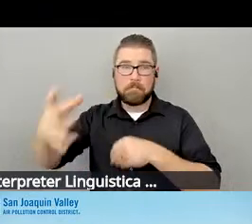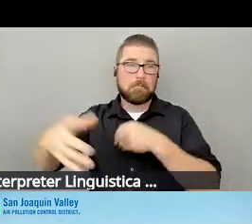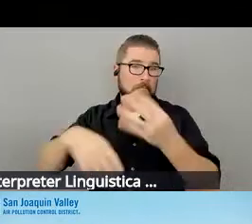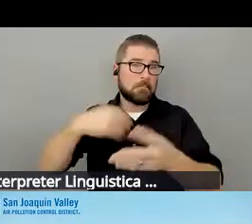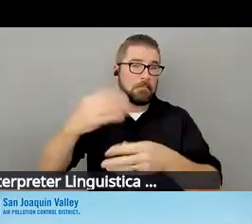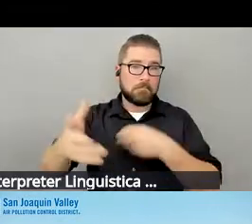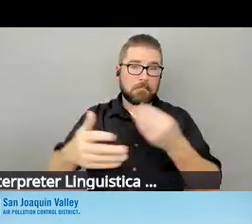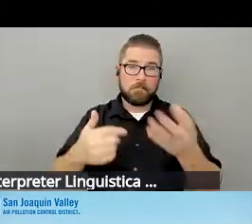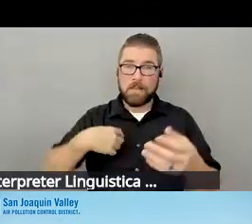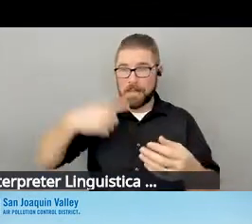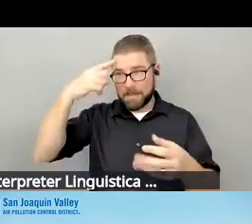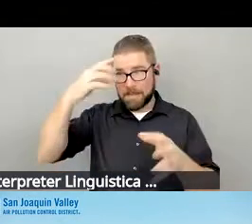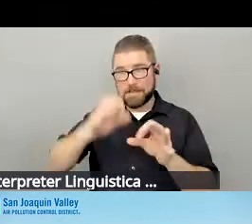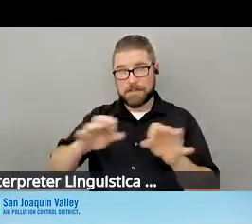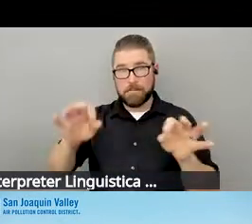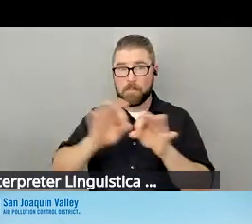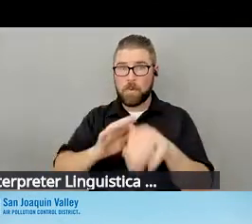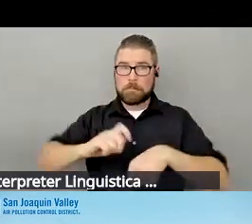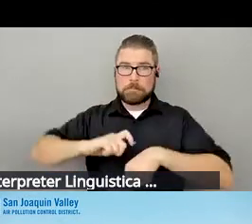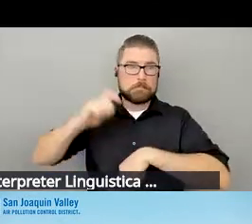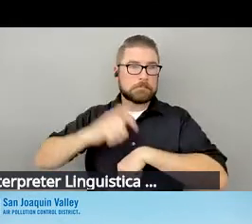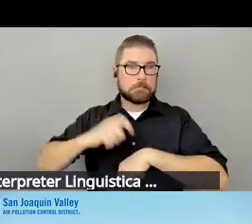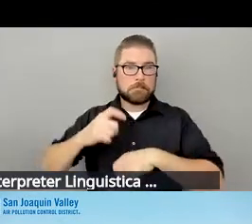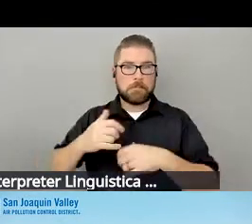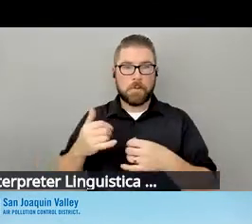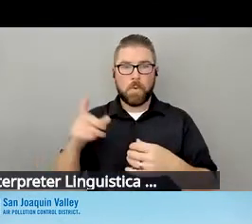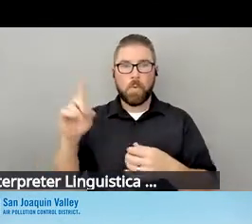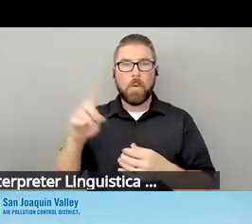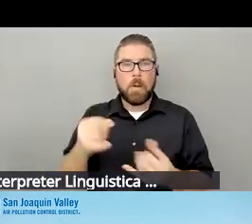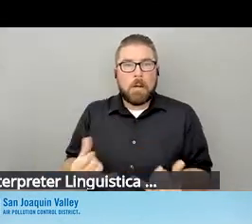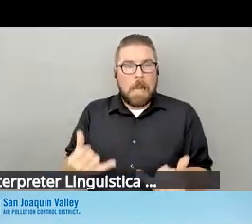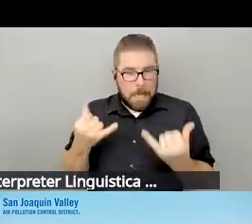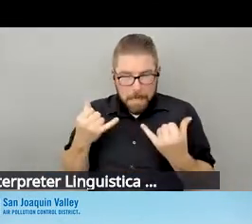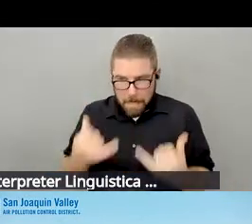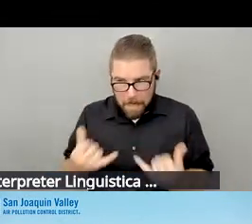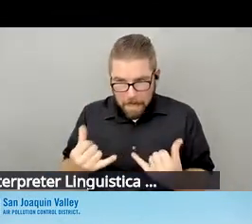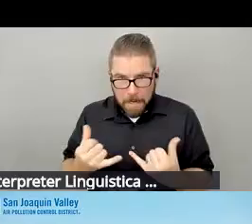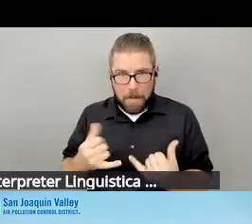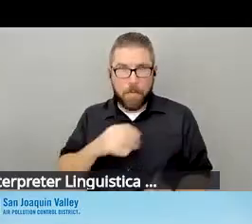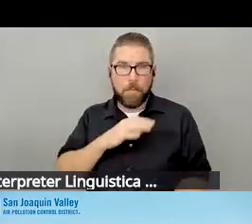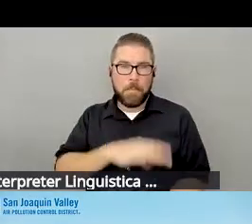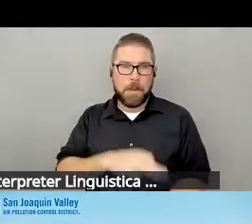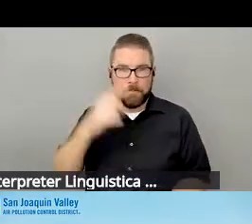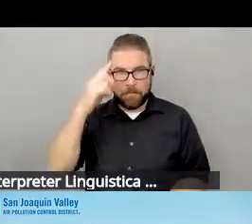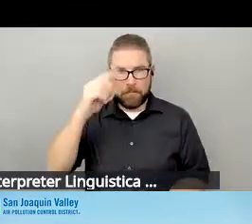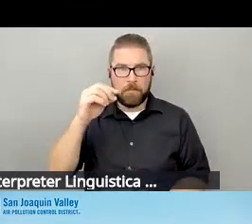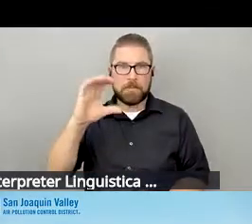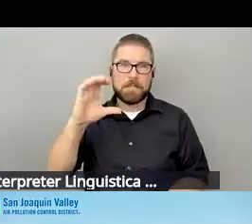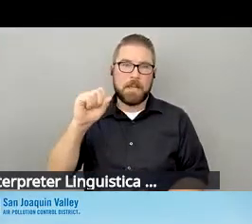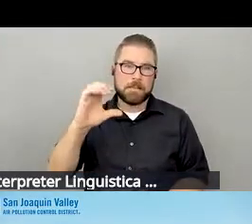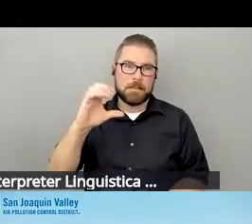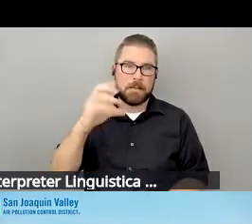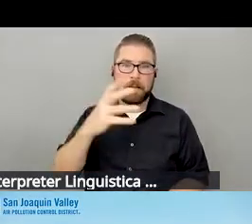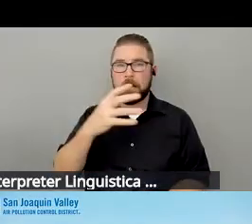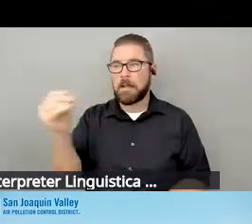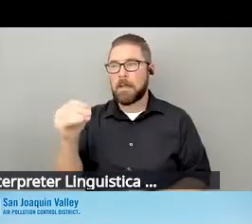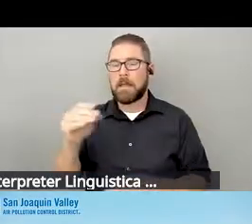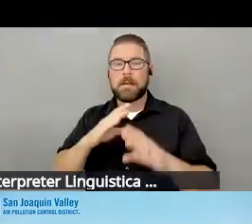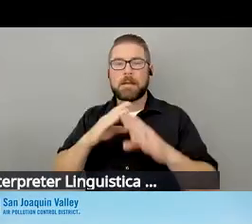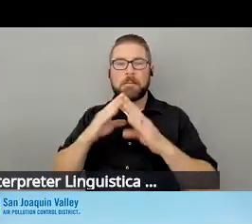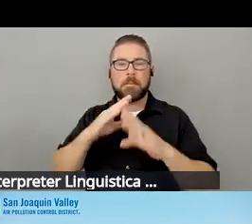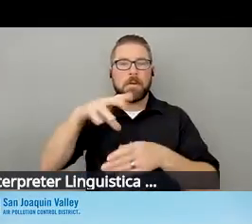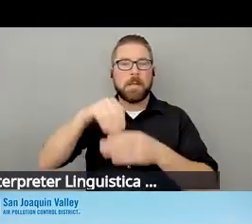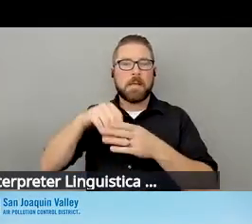us to start thinking about where we can bring immediate benefits to the CSC and to the whole community in Stockton. And I did not mean